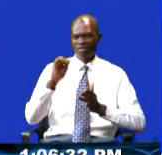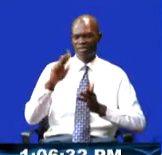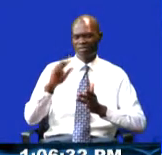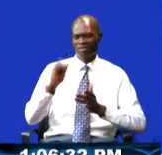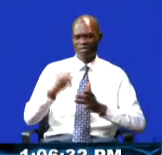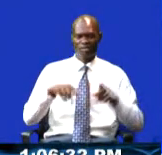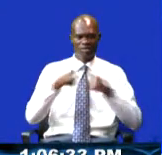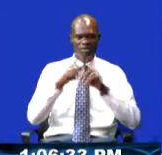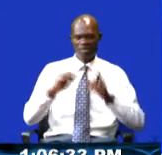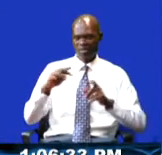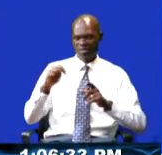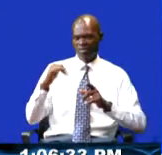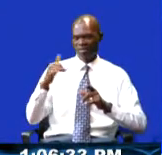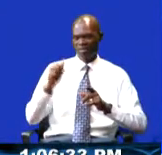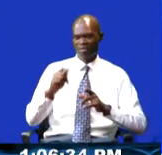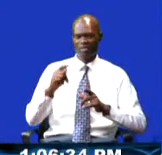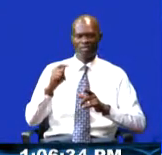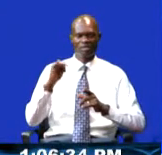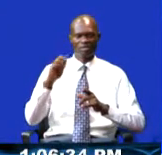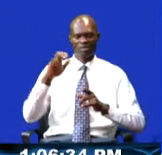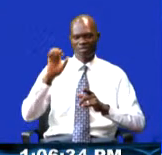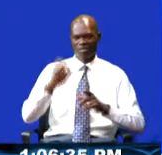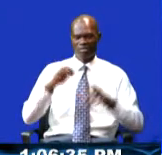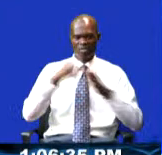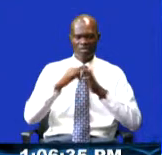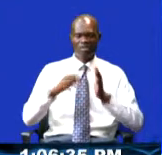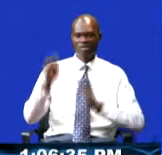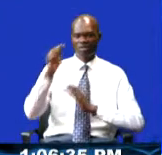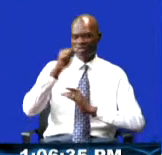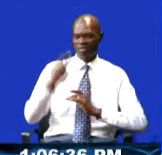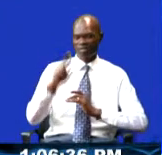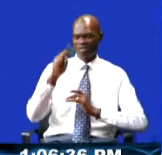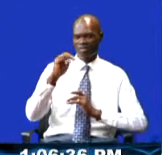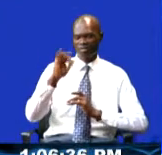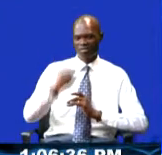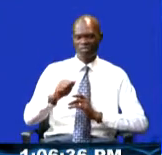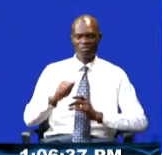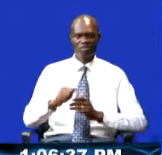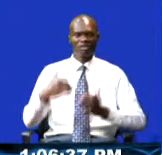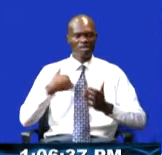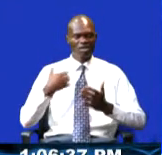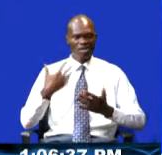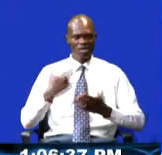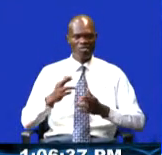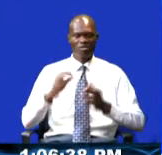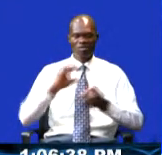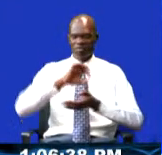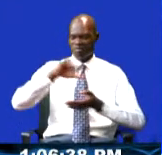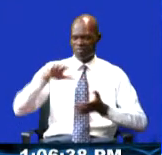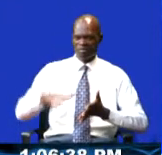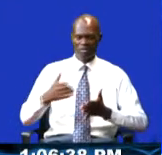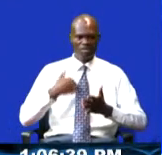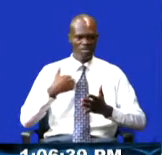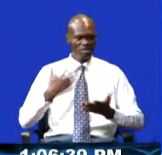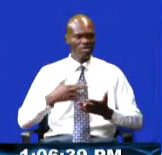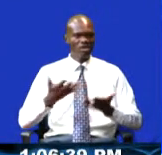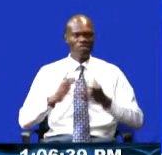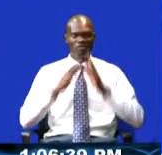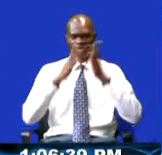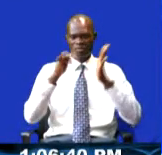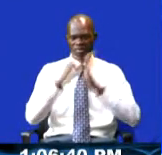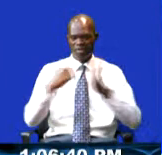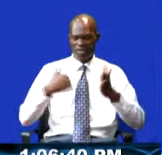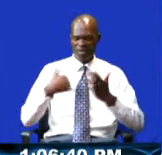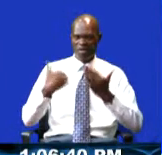ma Nyatike kod mano ma Suna West. Kapiny owacho mar Migori County koro selero ni oketo kenge makare mar biro rakruok kod achiedh nade ma inyalo biro